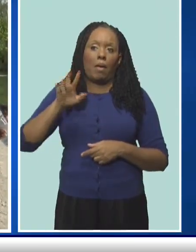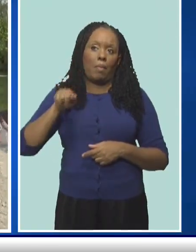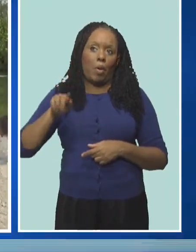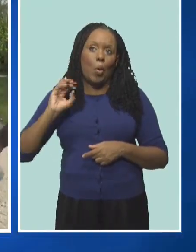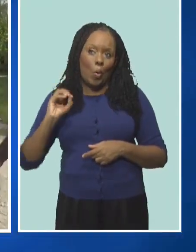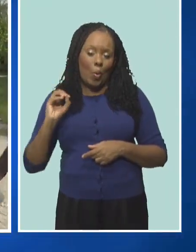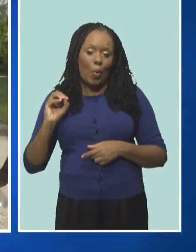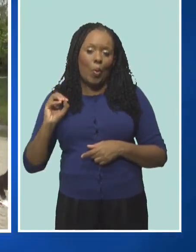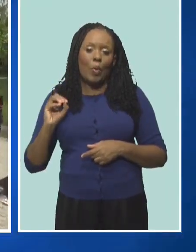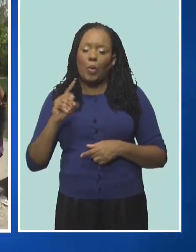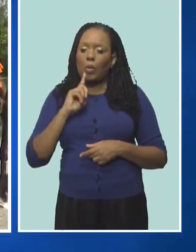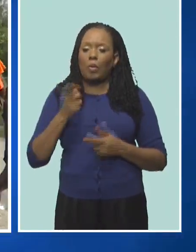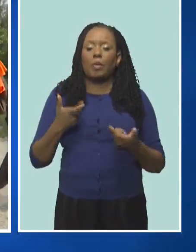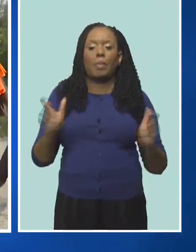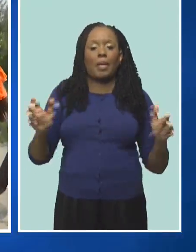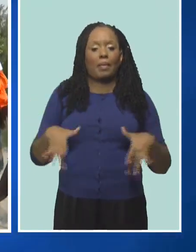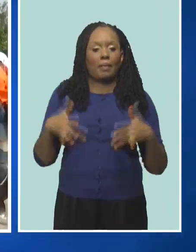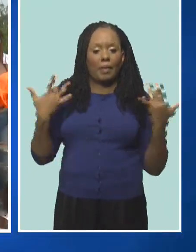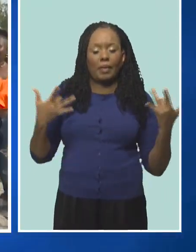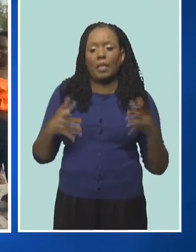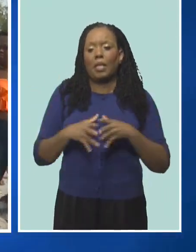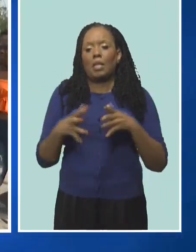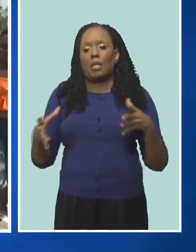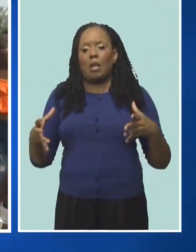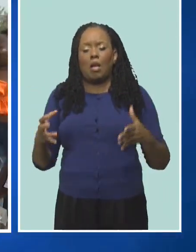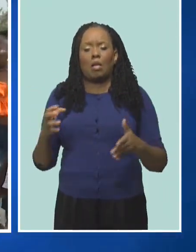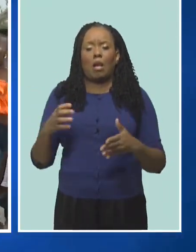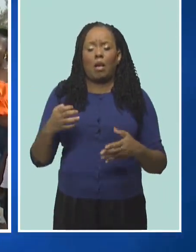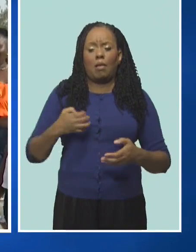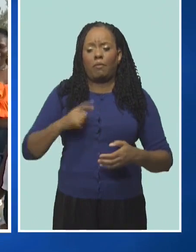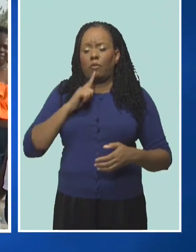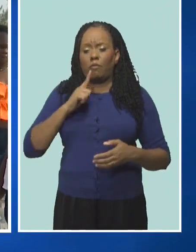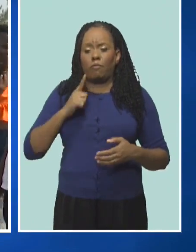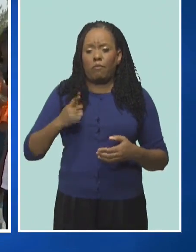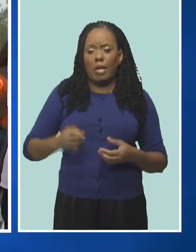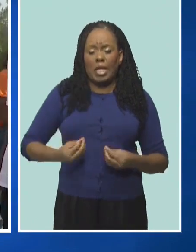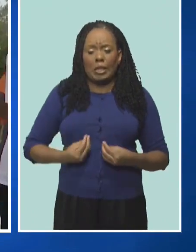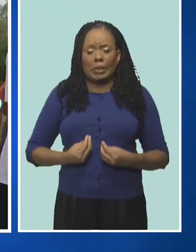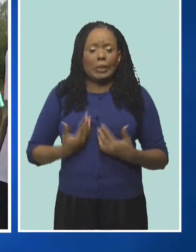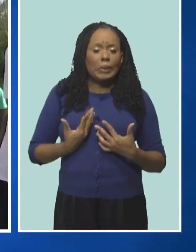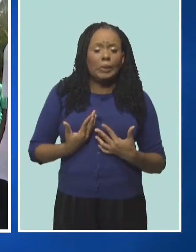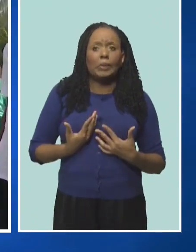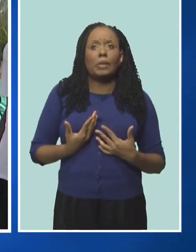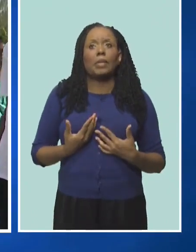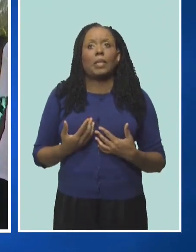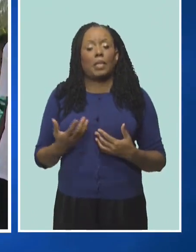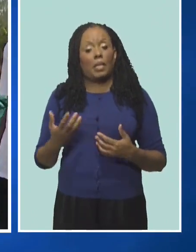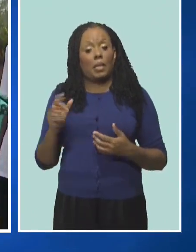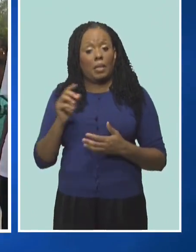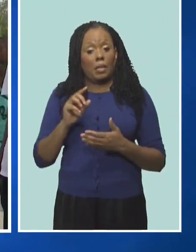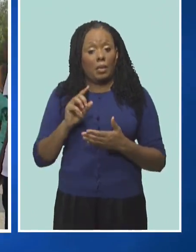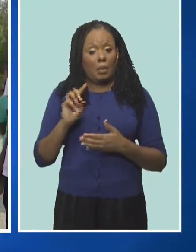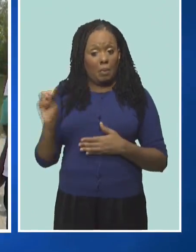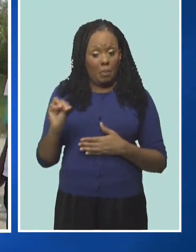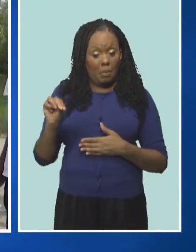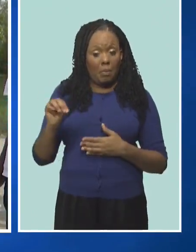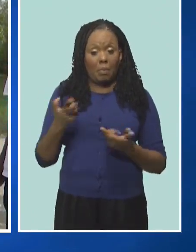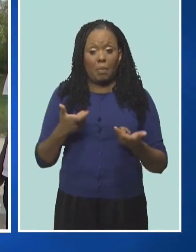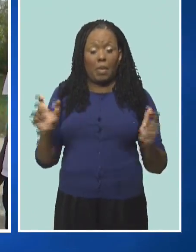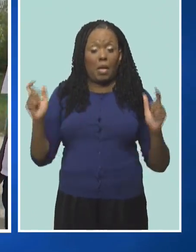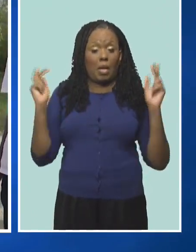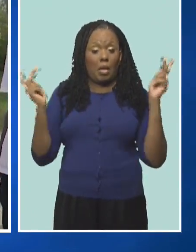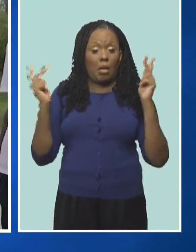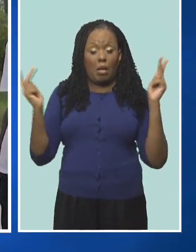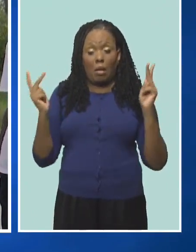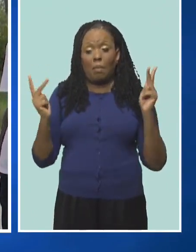event of the festival. Lots of energy around it. And of course, Grand Kadooment, the big event on Monday that caps off